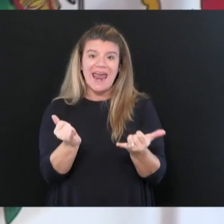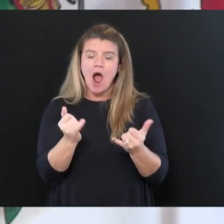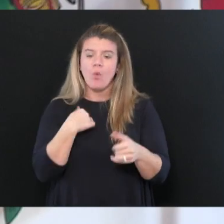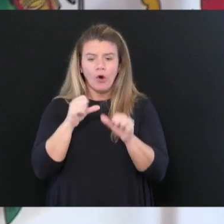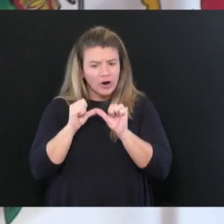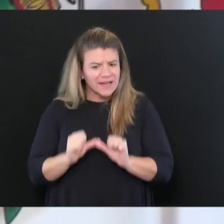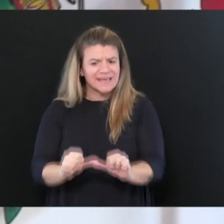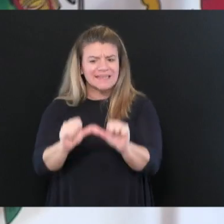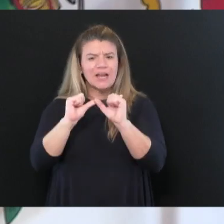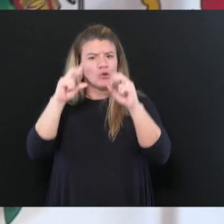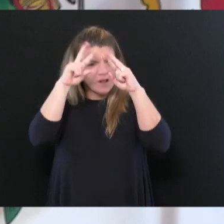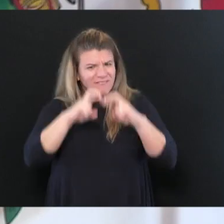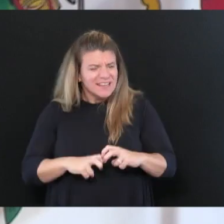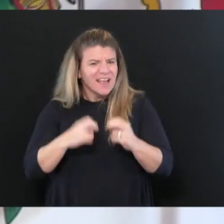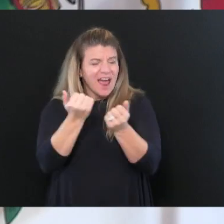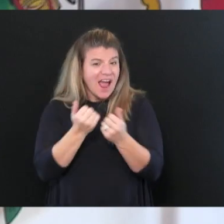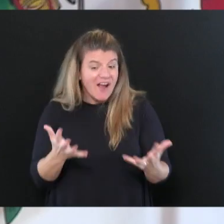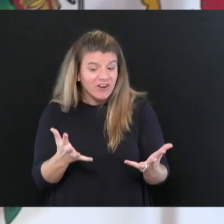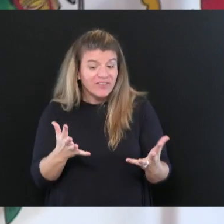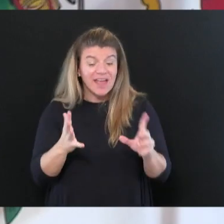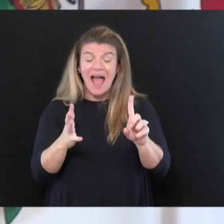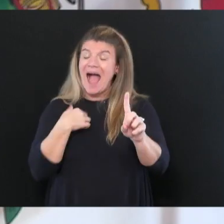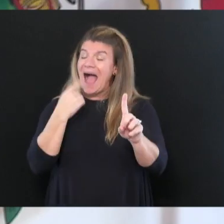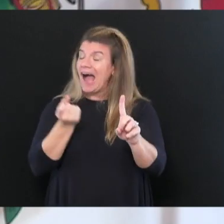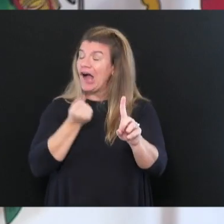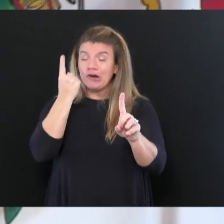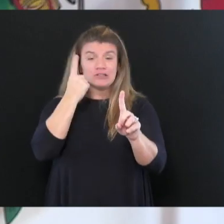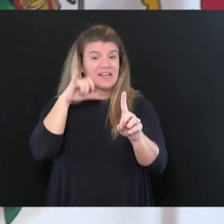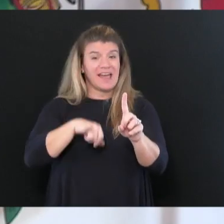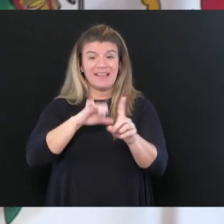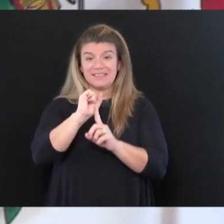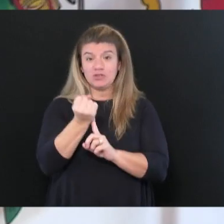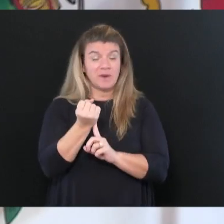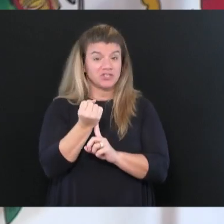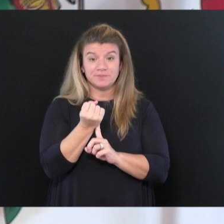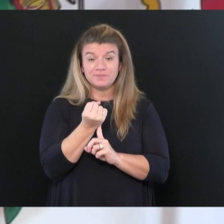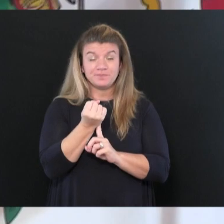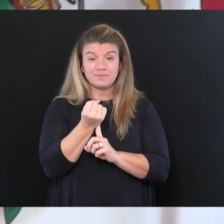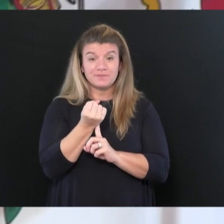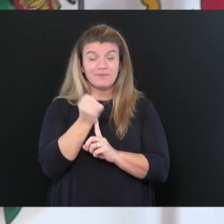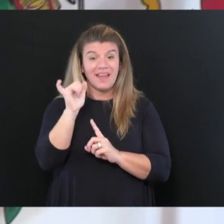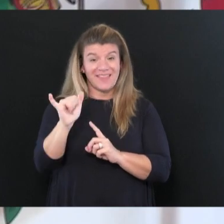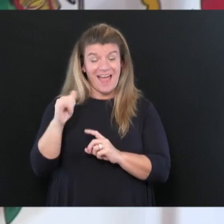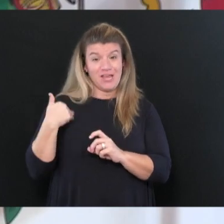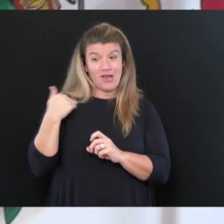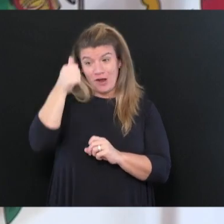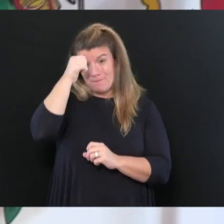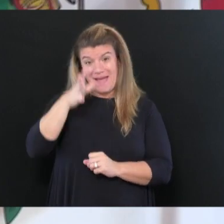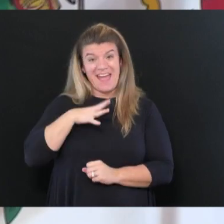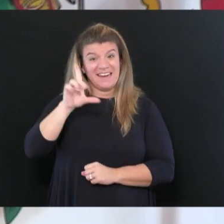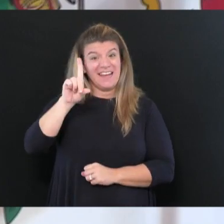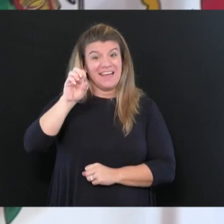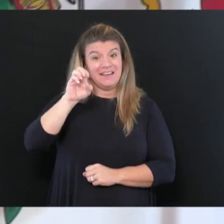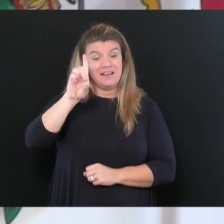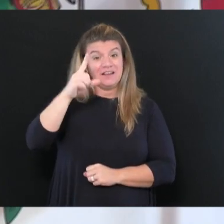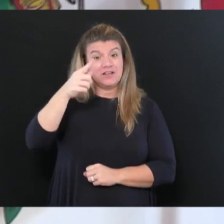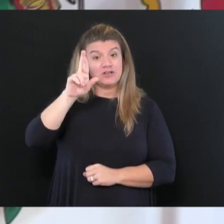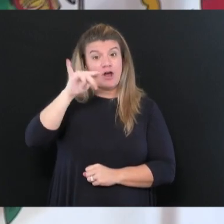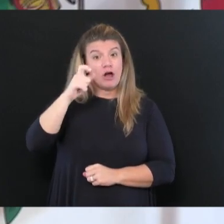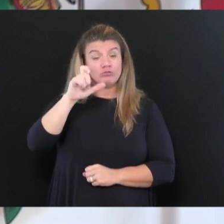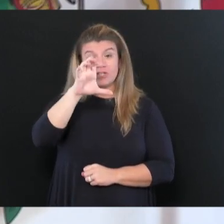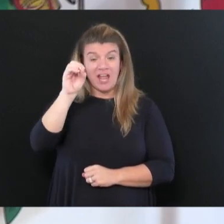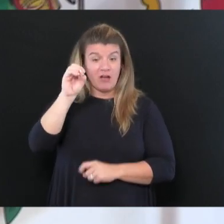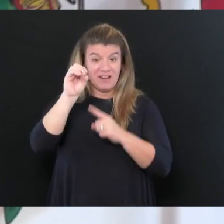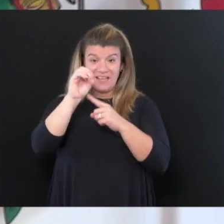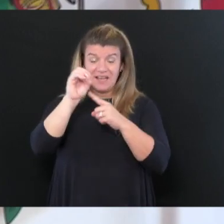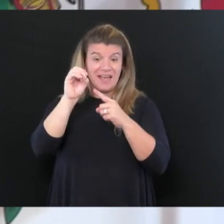to look into it and everything. I totally understand the situation with the great young man that's in Doddridge County and all of